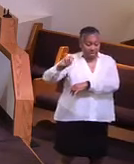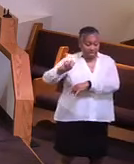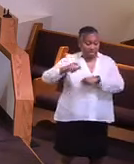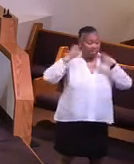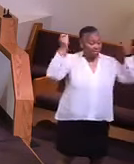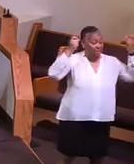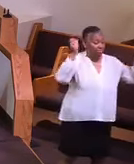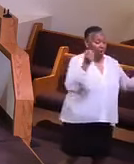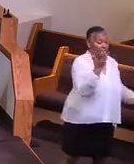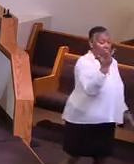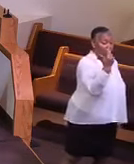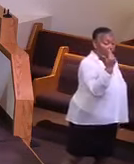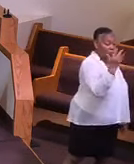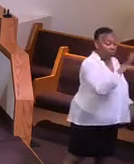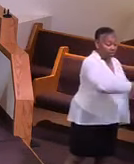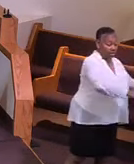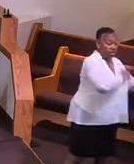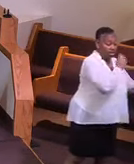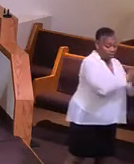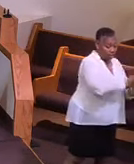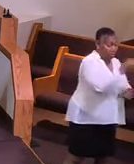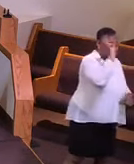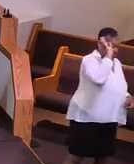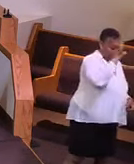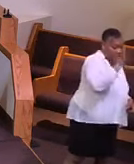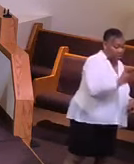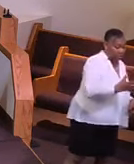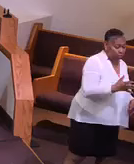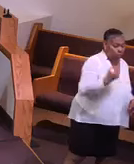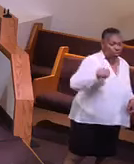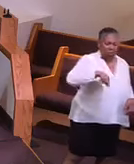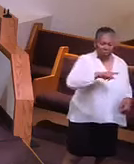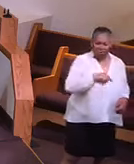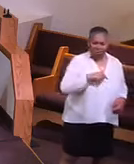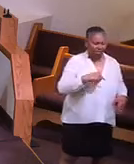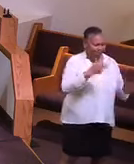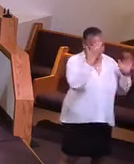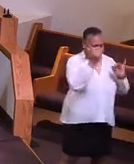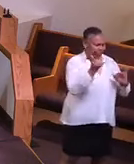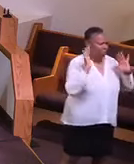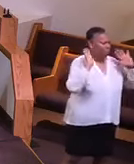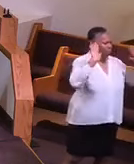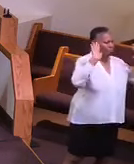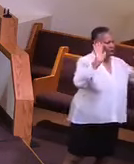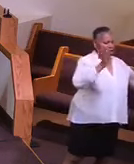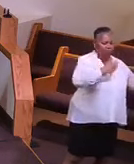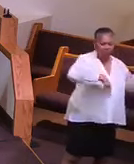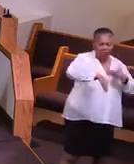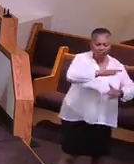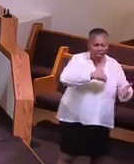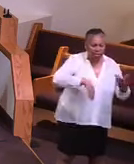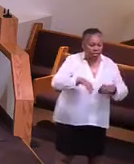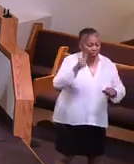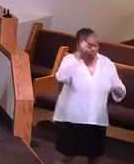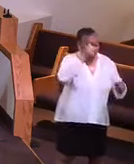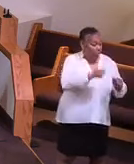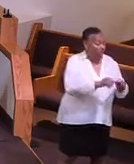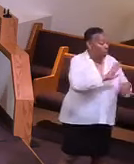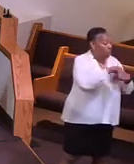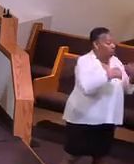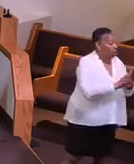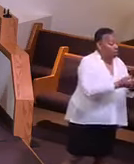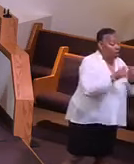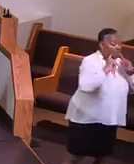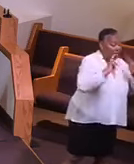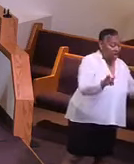years. Amen. In the pastoral ministry. So we're looking forward to a wonderful fellowship. We want to be mindful of all the announcements